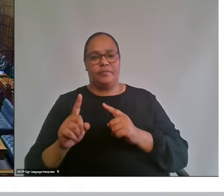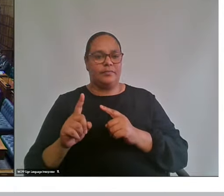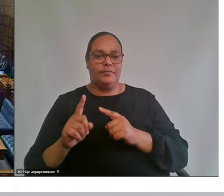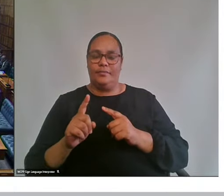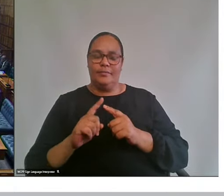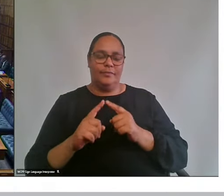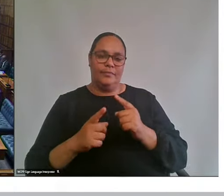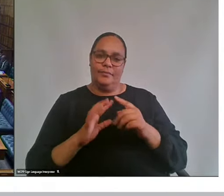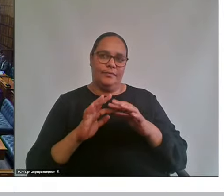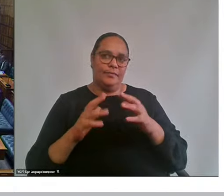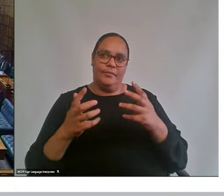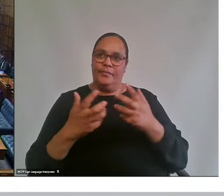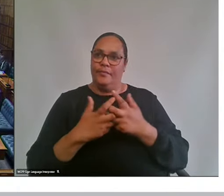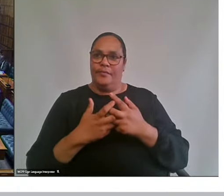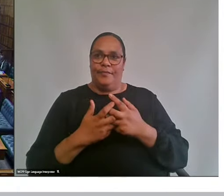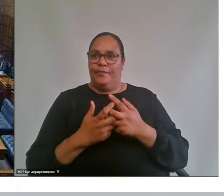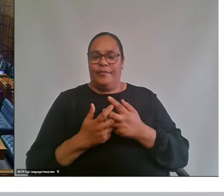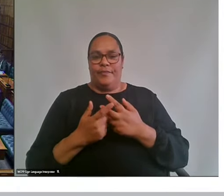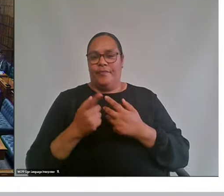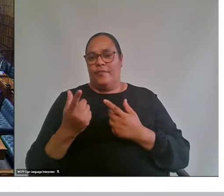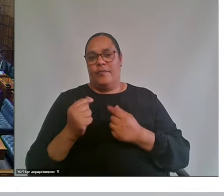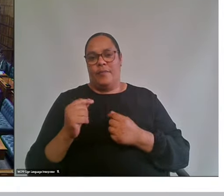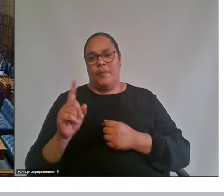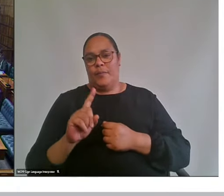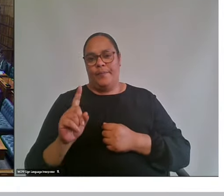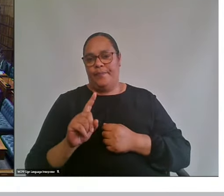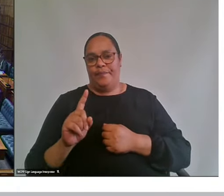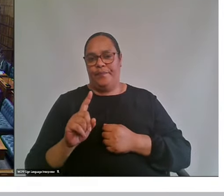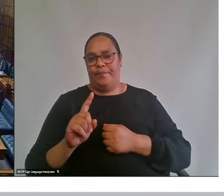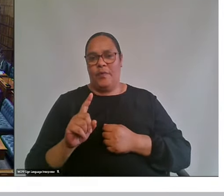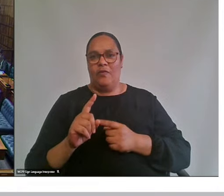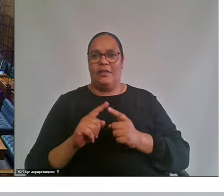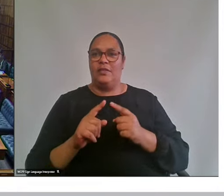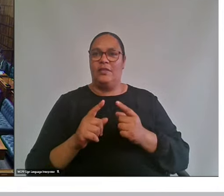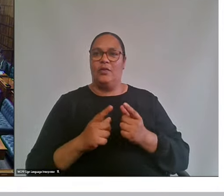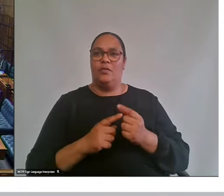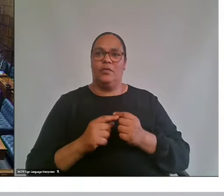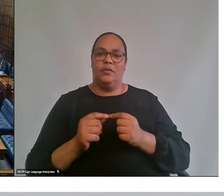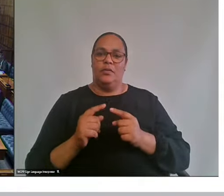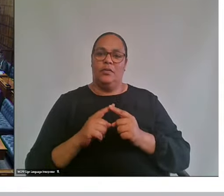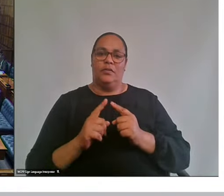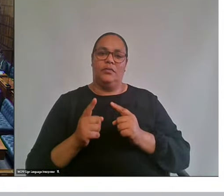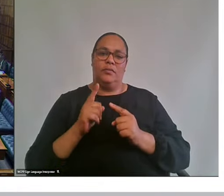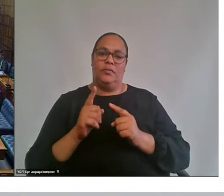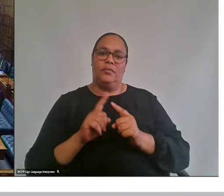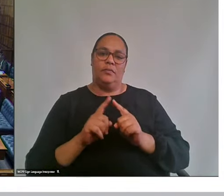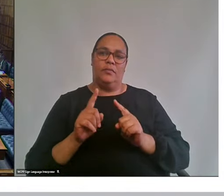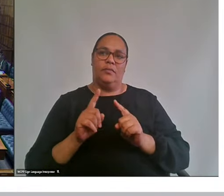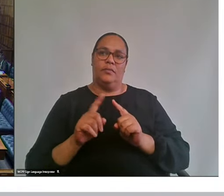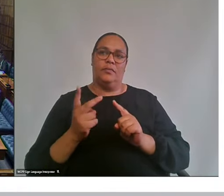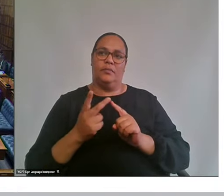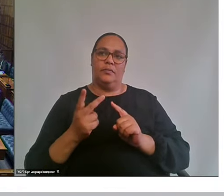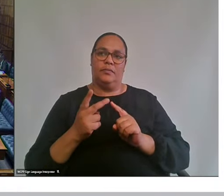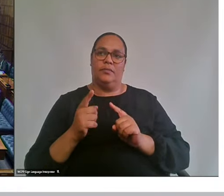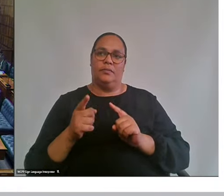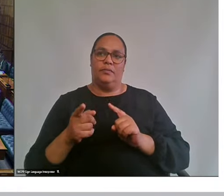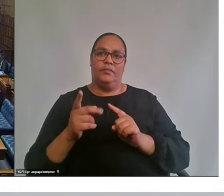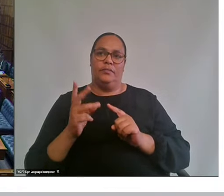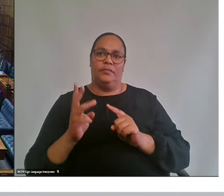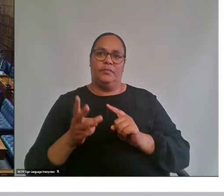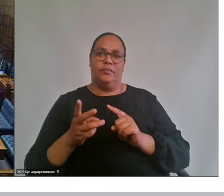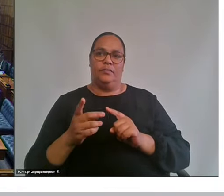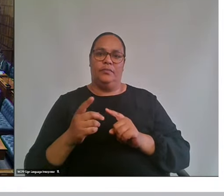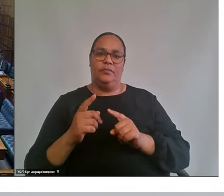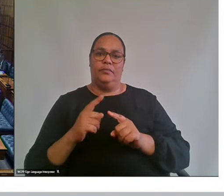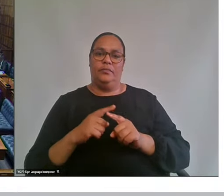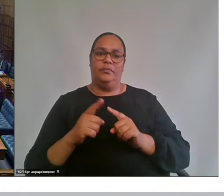the um matching that that platform does um and uh and then of course uh tourism across